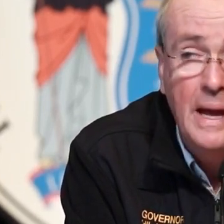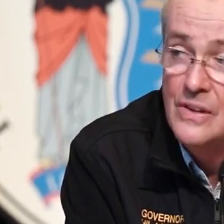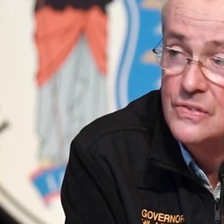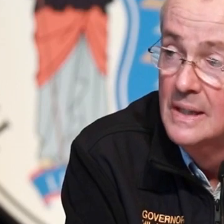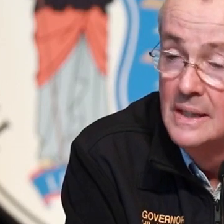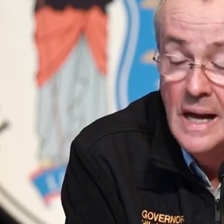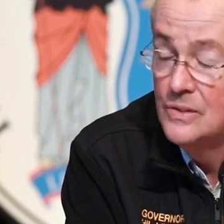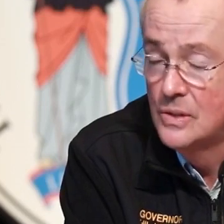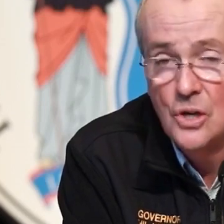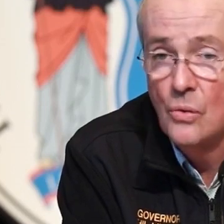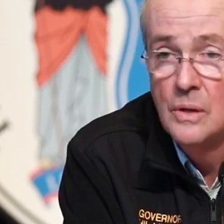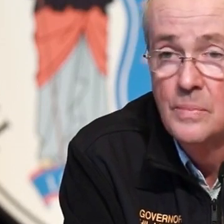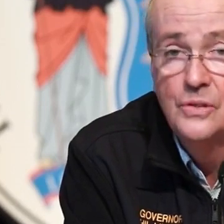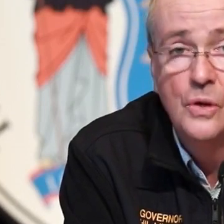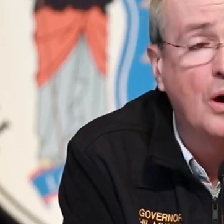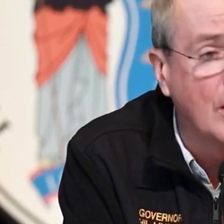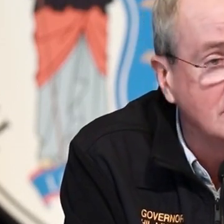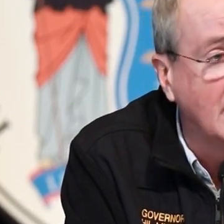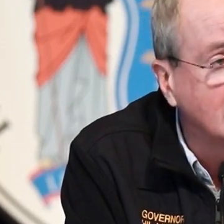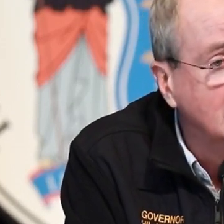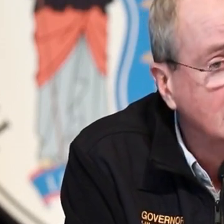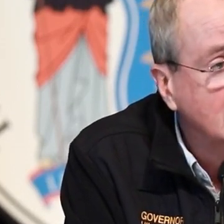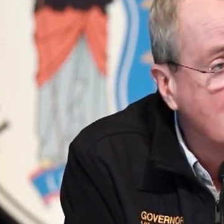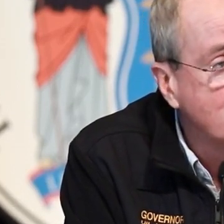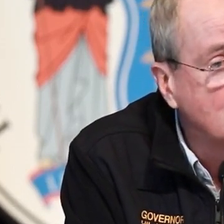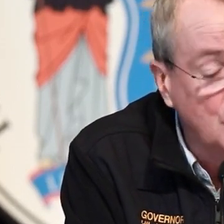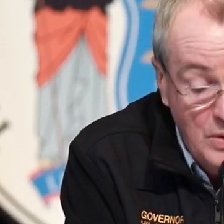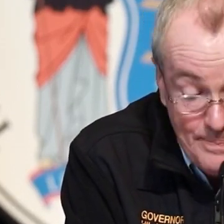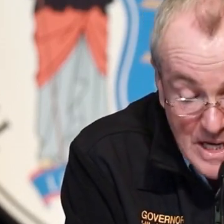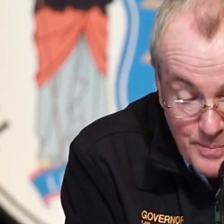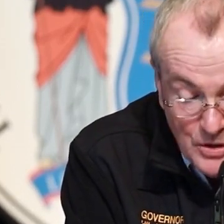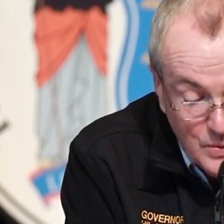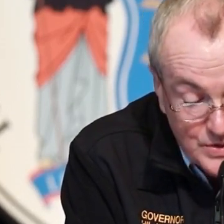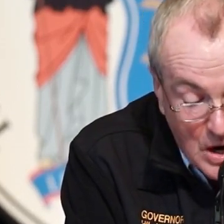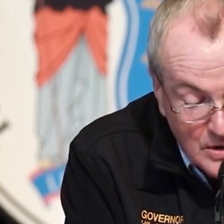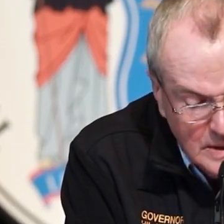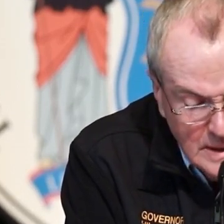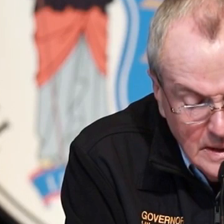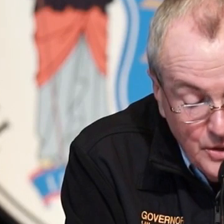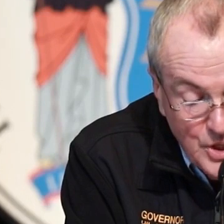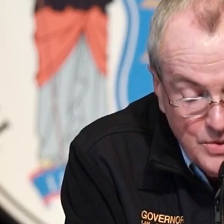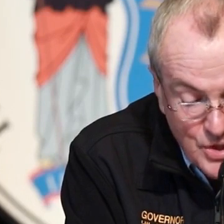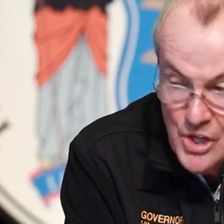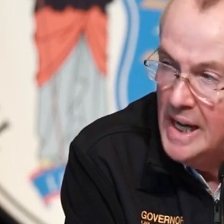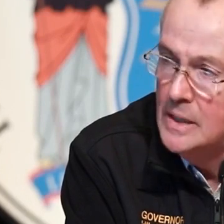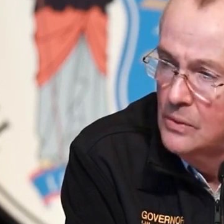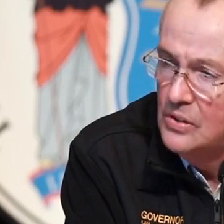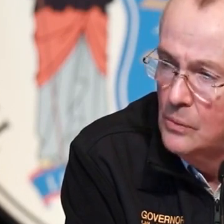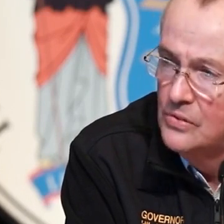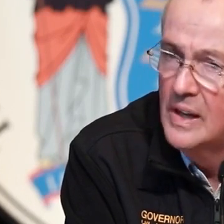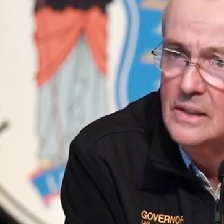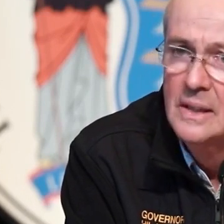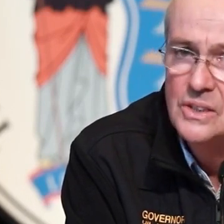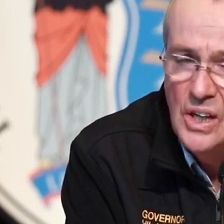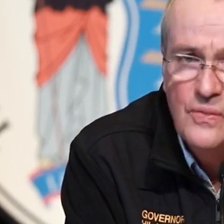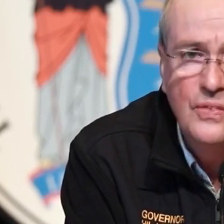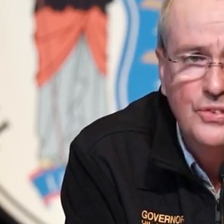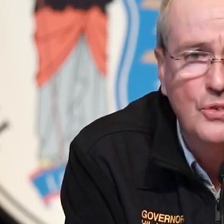Education, passed not due to corona, but due to a heart attack. I spoke to Whip. I spoke to his daughter. She was a giant. It was